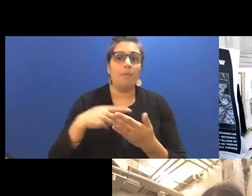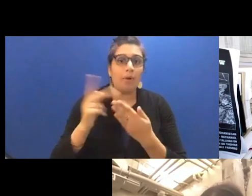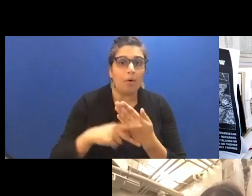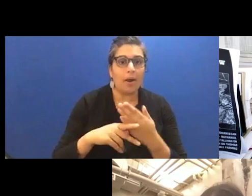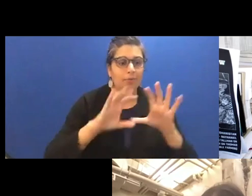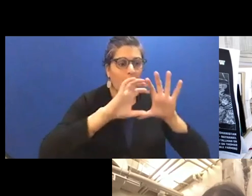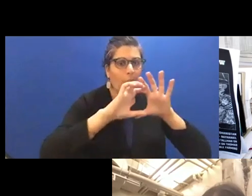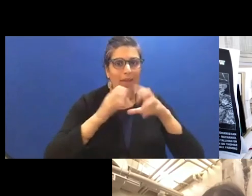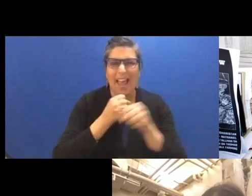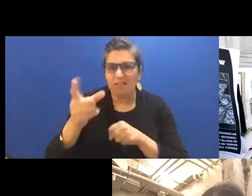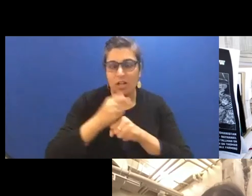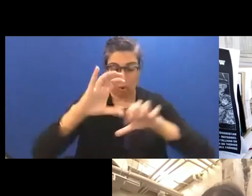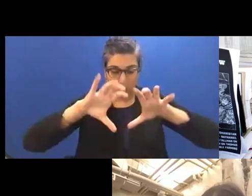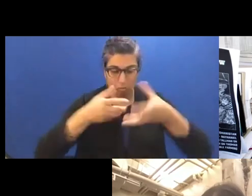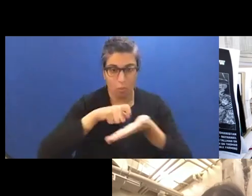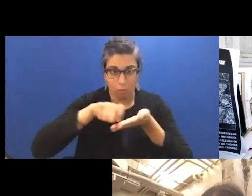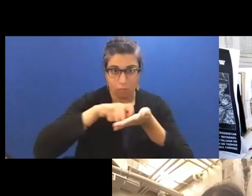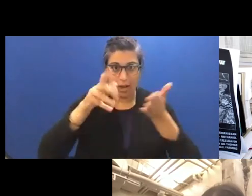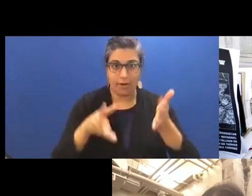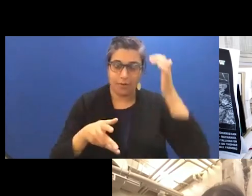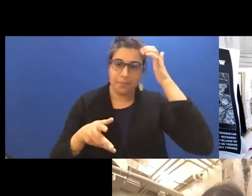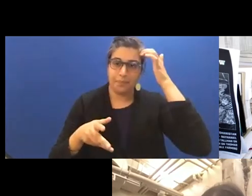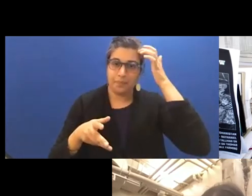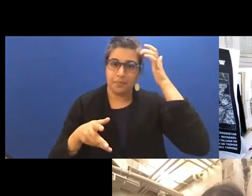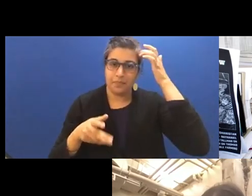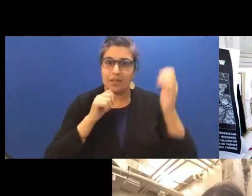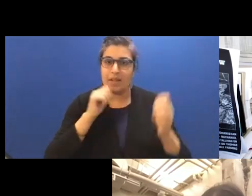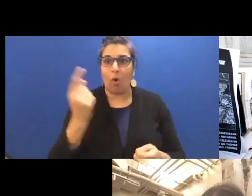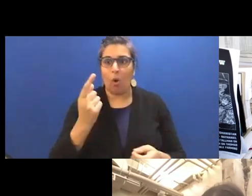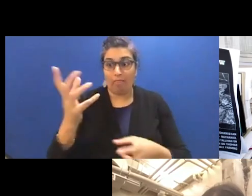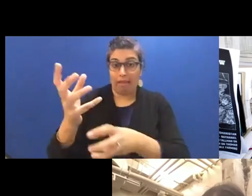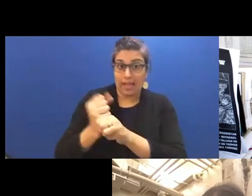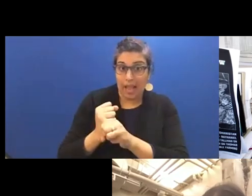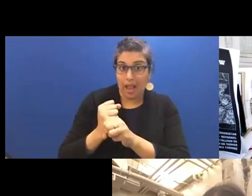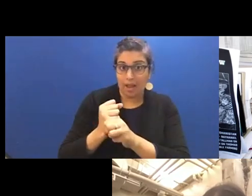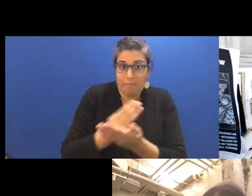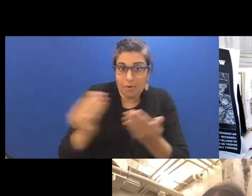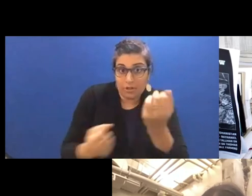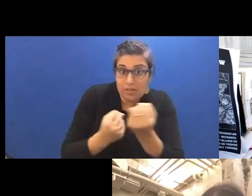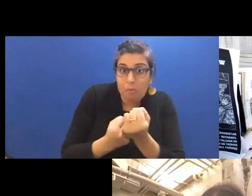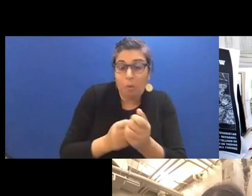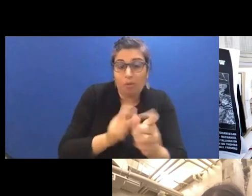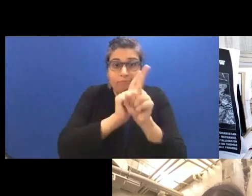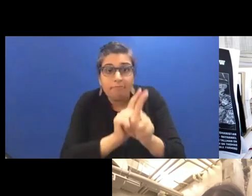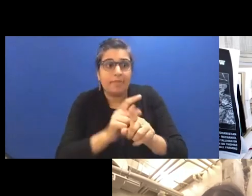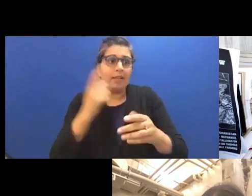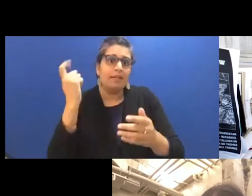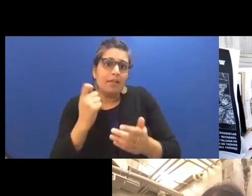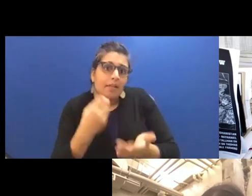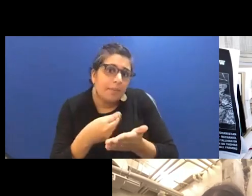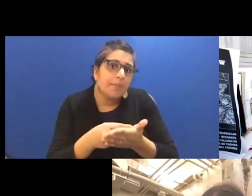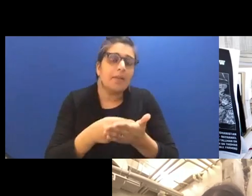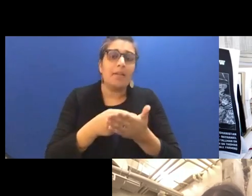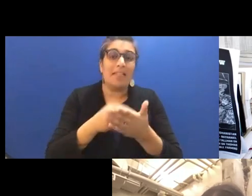year, you know, not only gain material support and mentorship and stipends and that